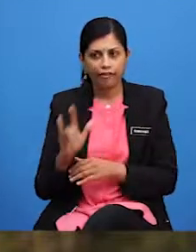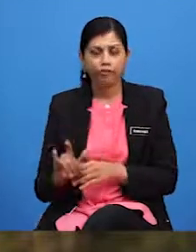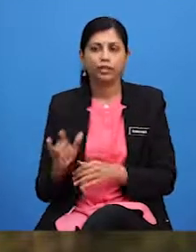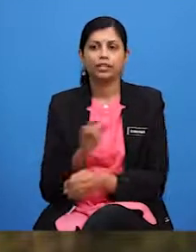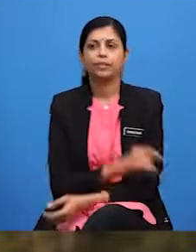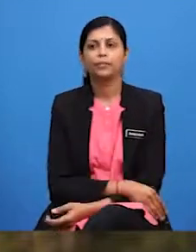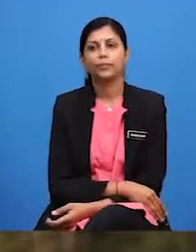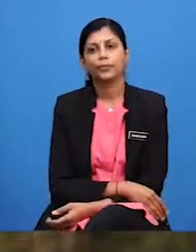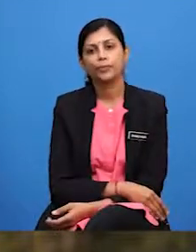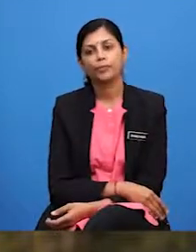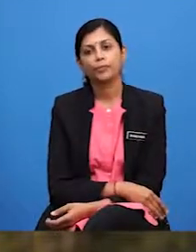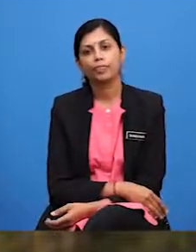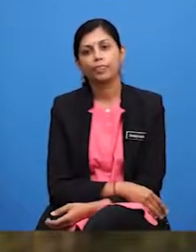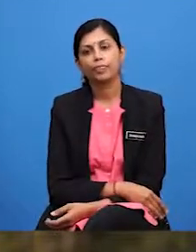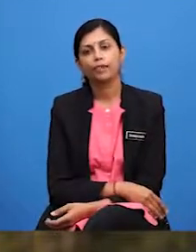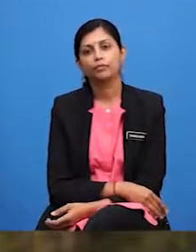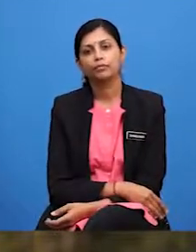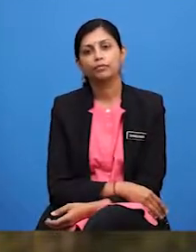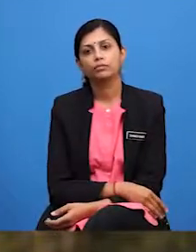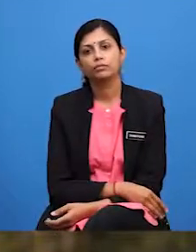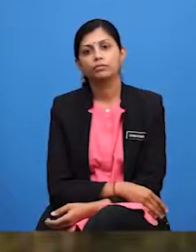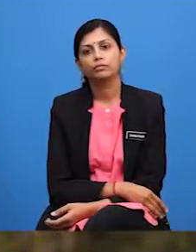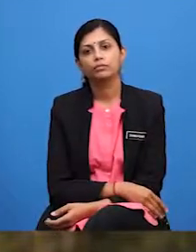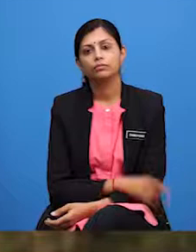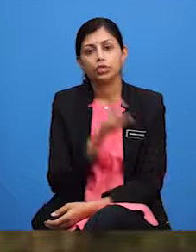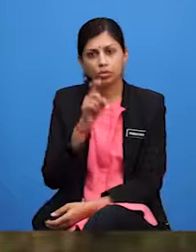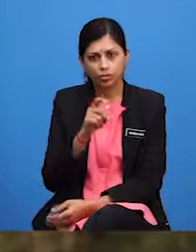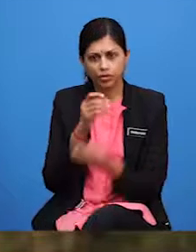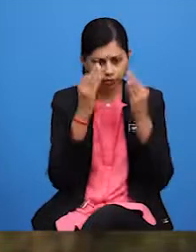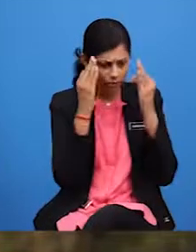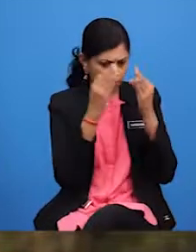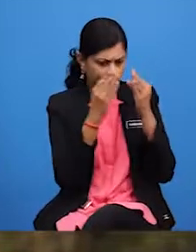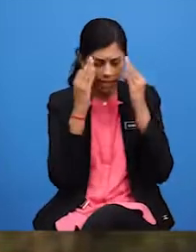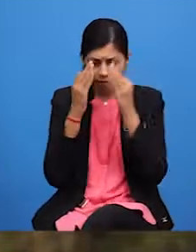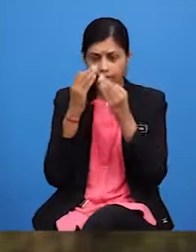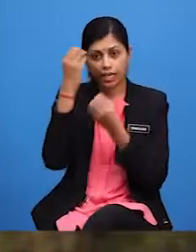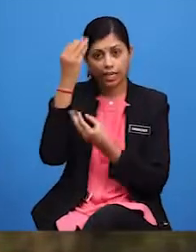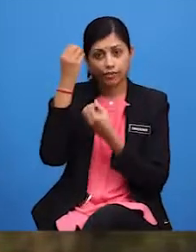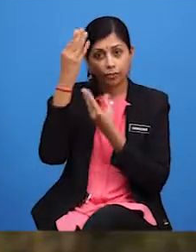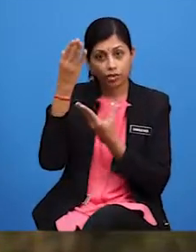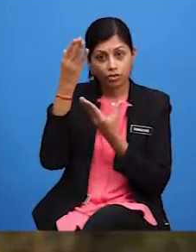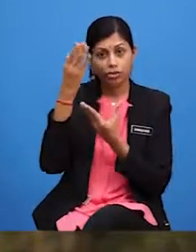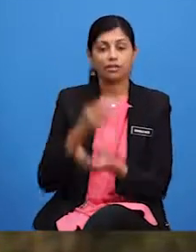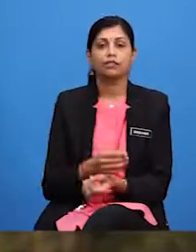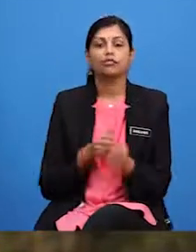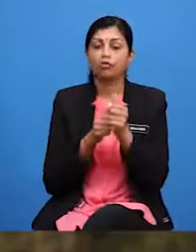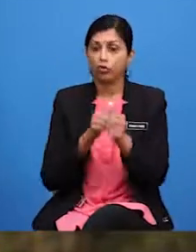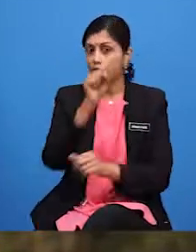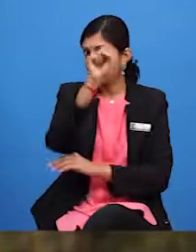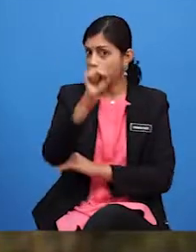around. You need to look for specific information that the questions require.